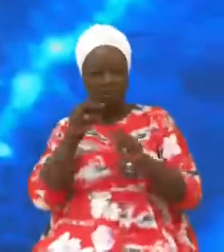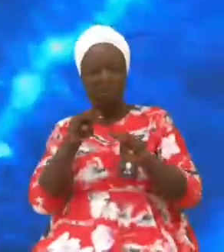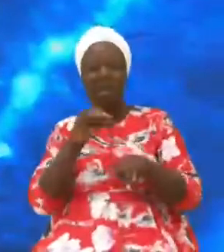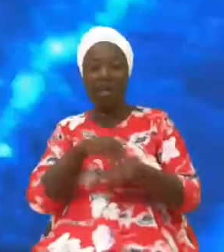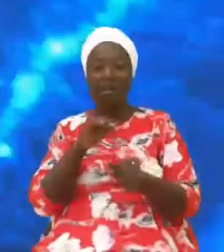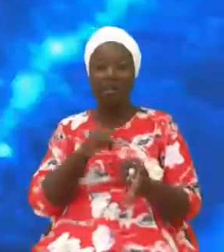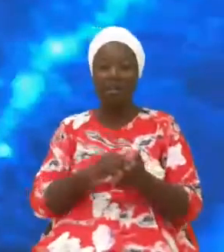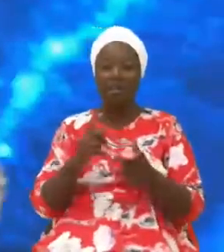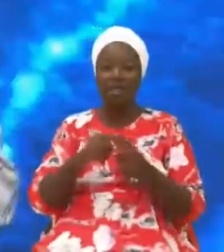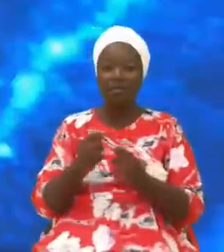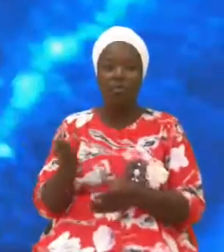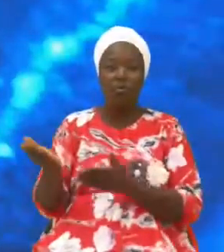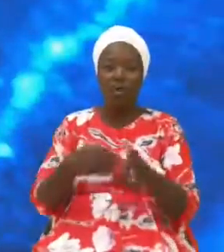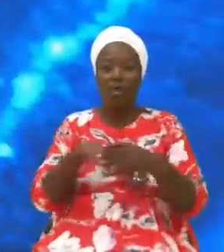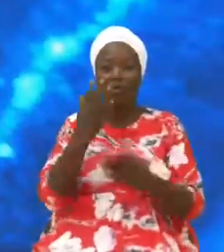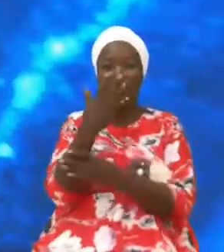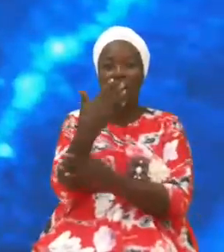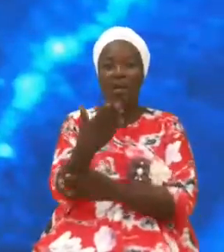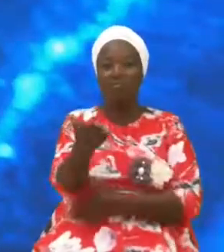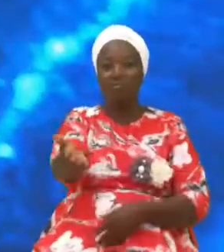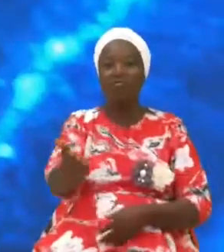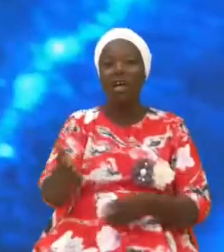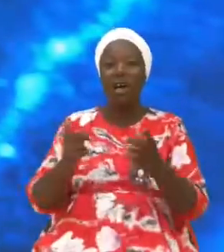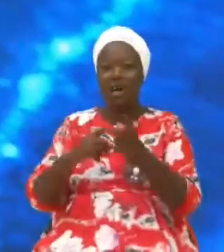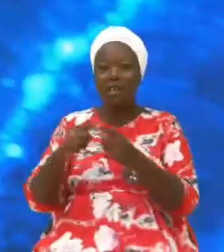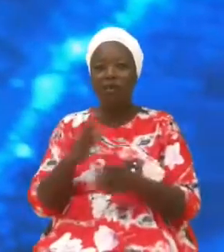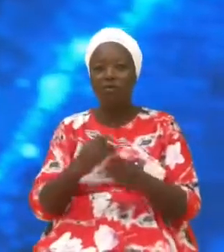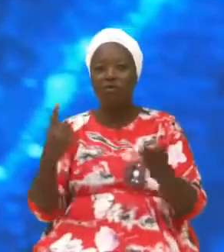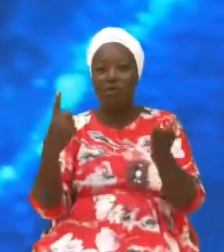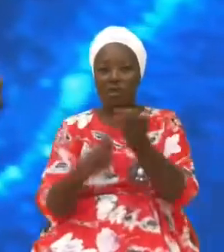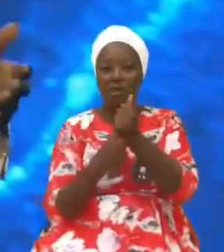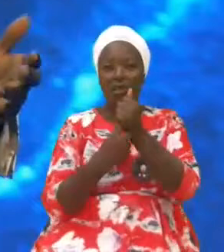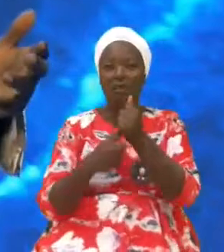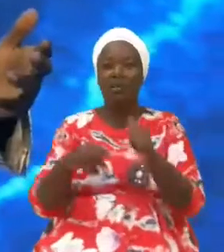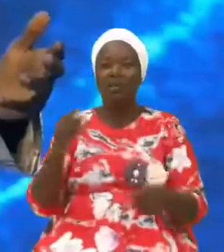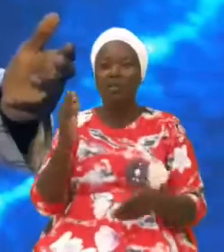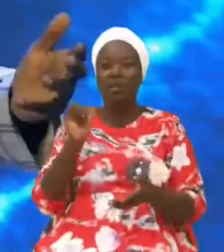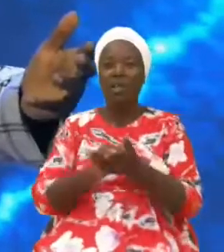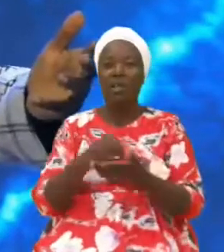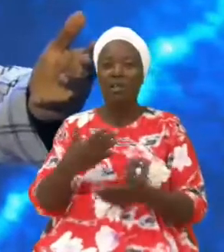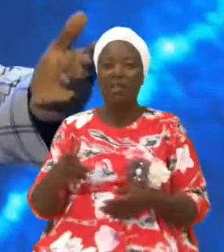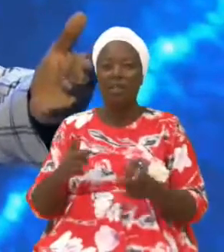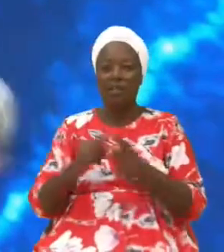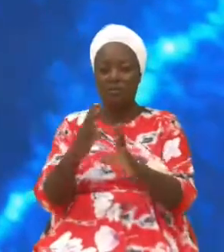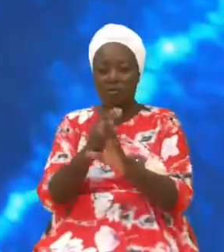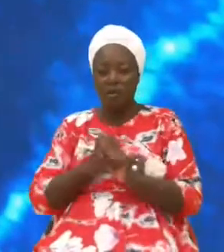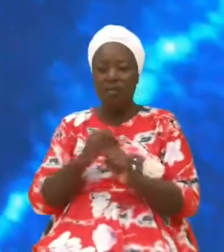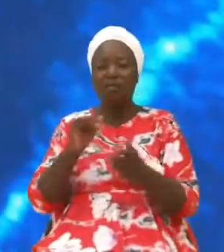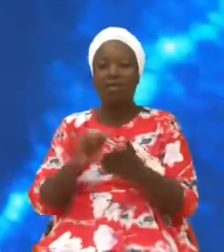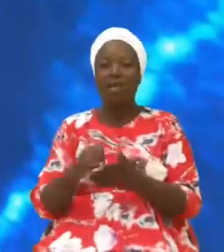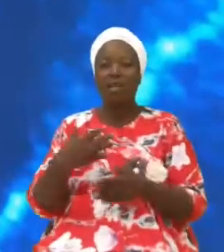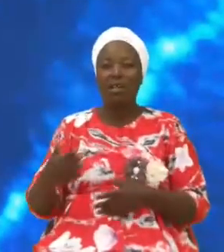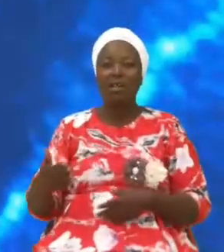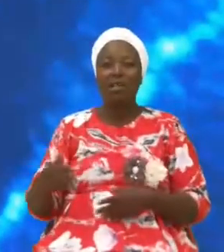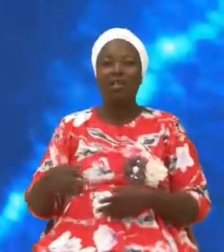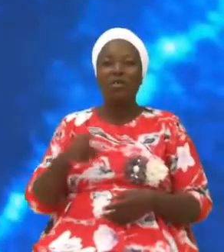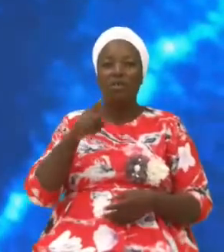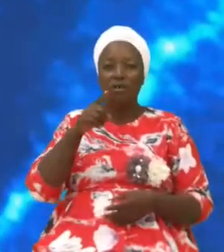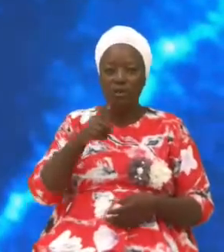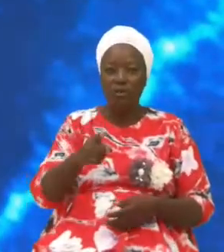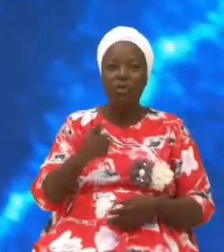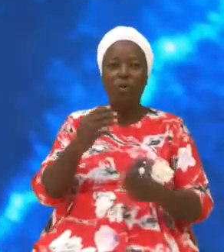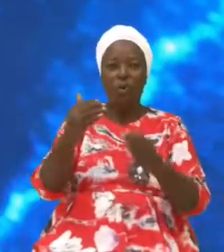you, and you are not just looking at it, you stretch your hand, you grab that